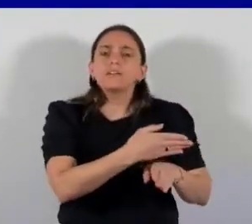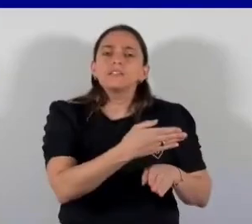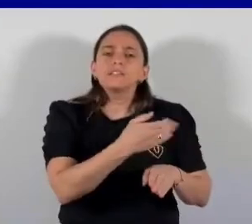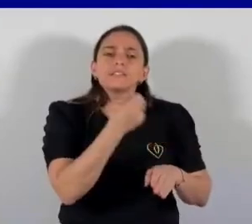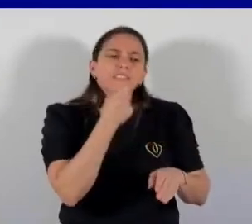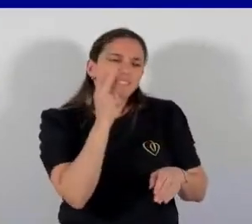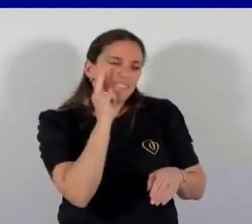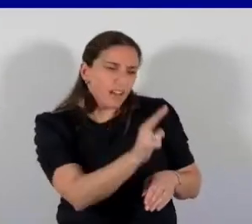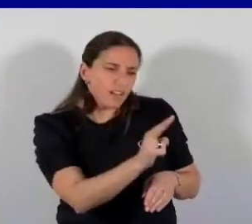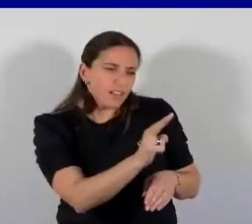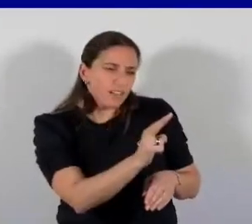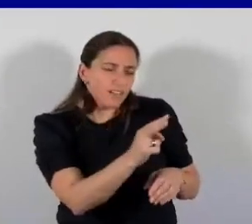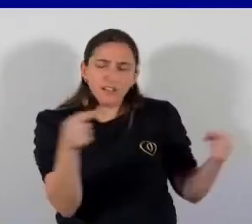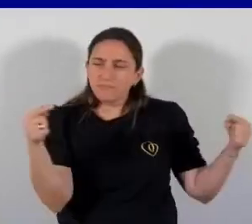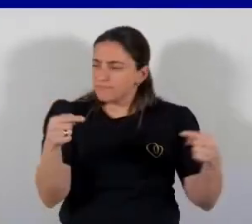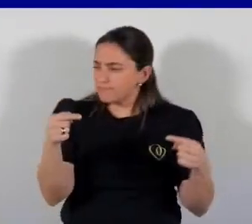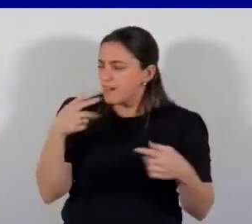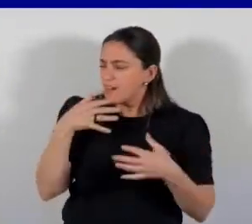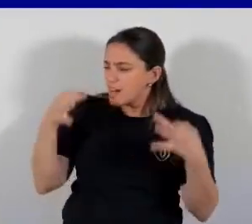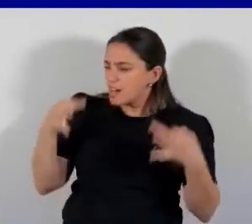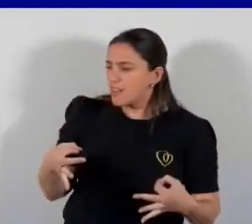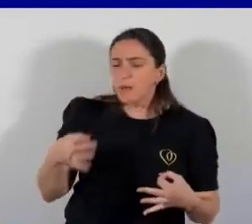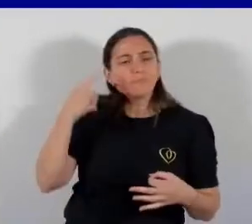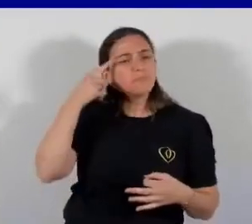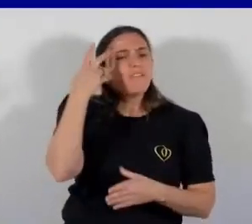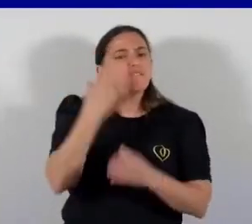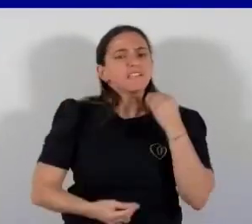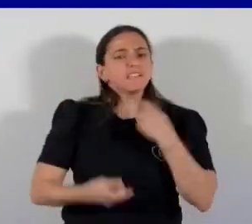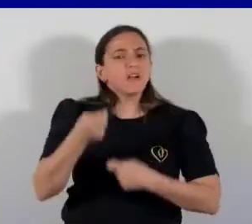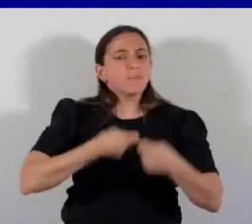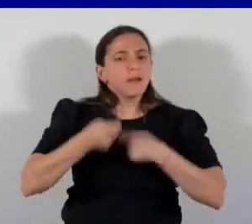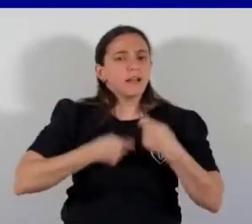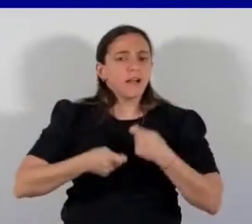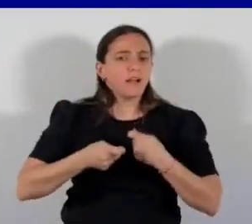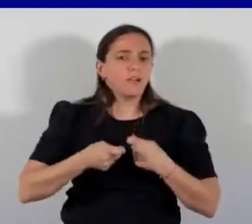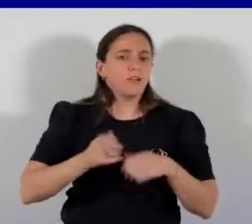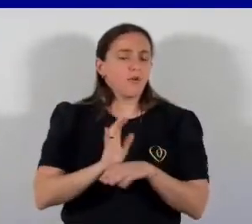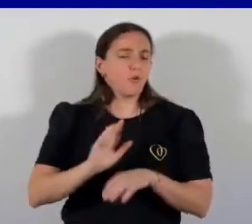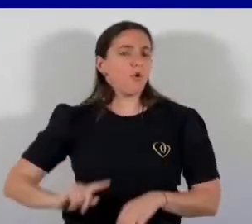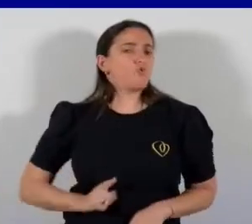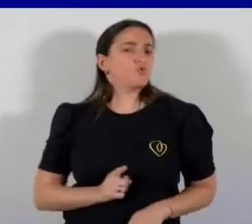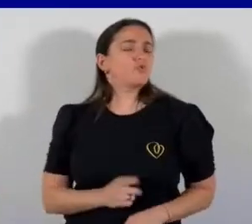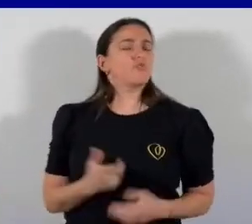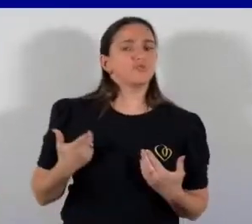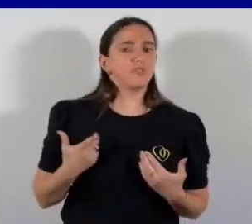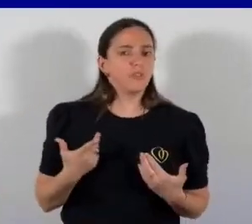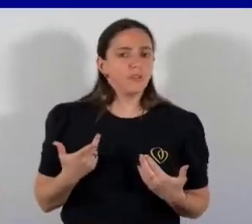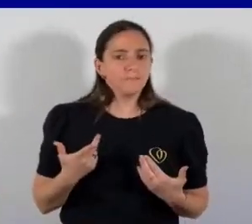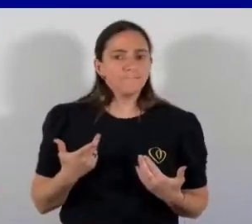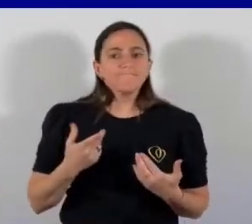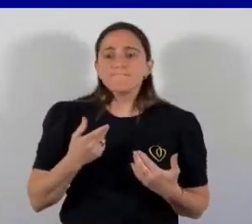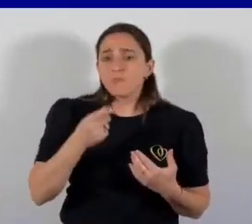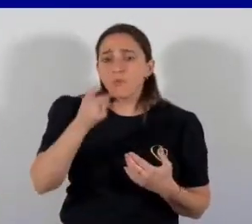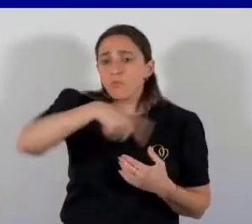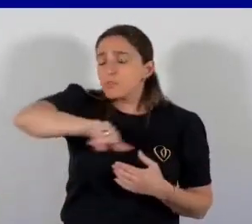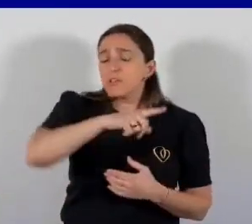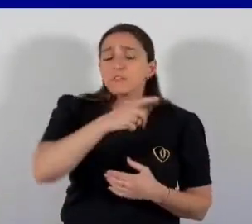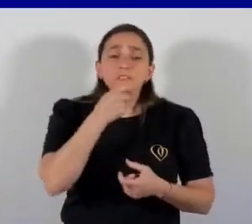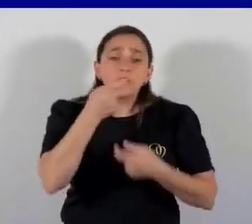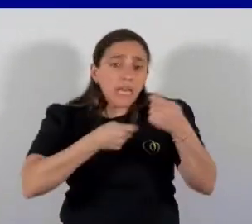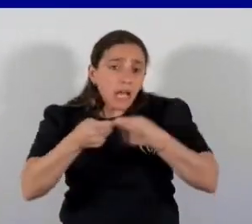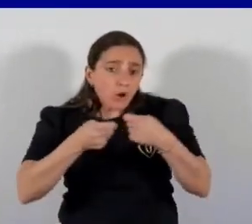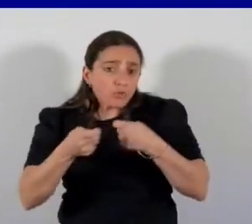reached. That when what one sees the data does not coincide with the model. They call it market failure, which is arrogant.